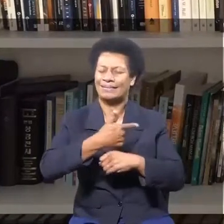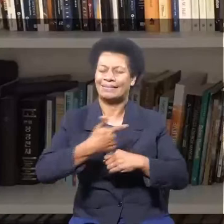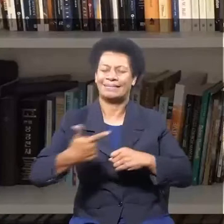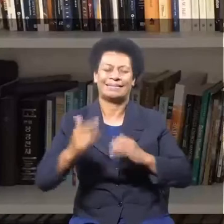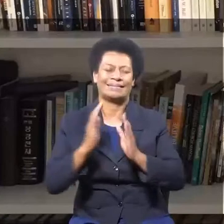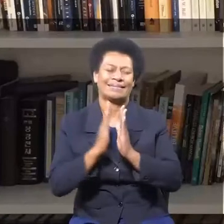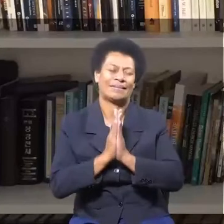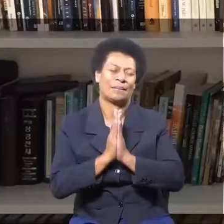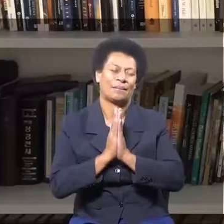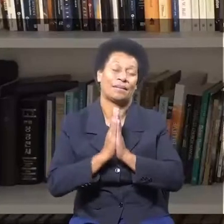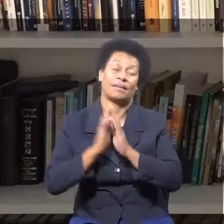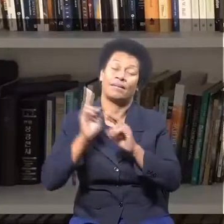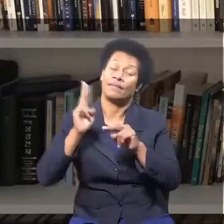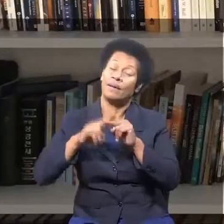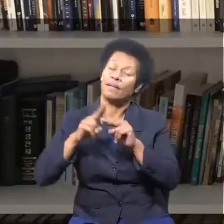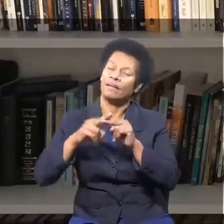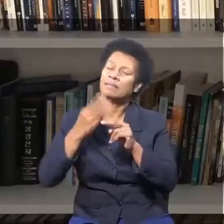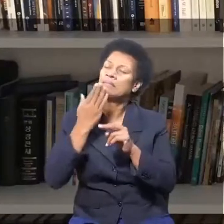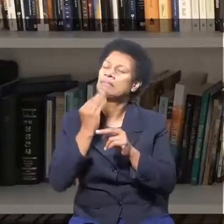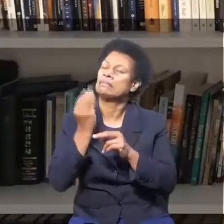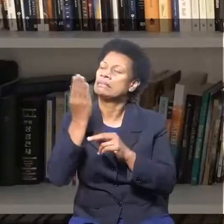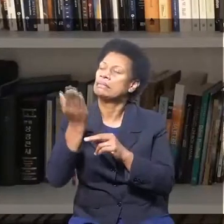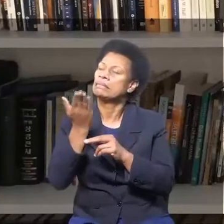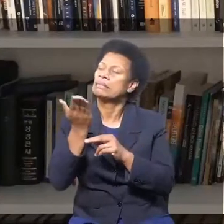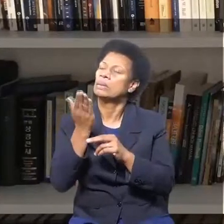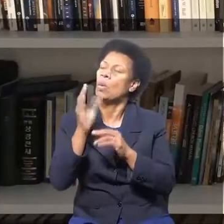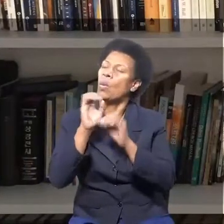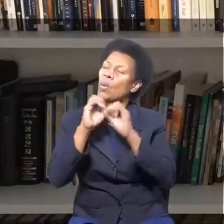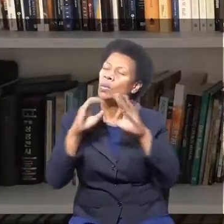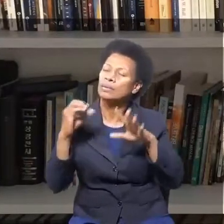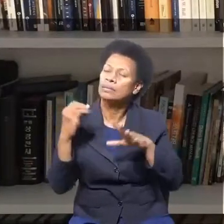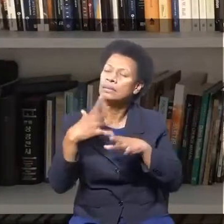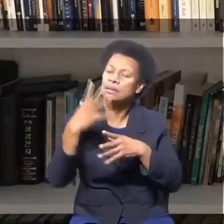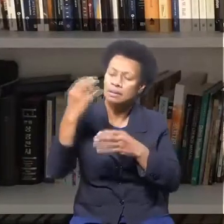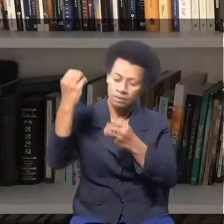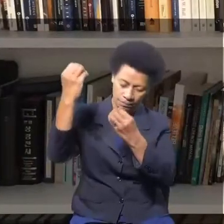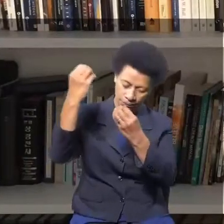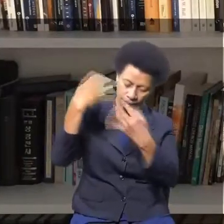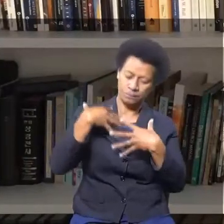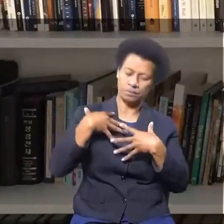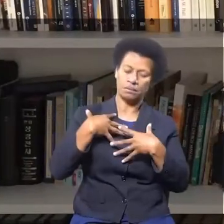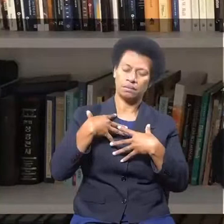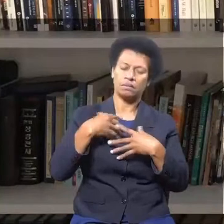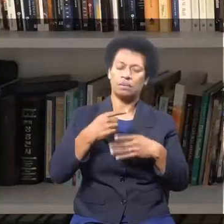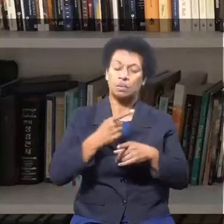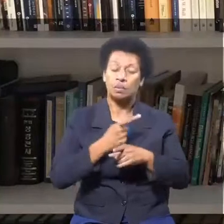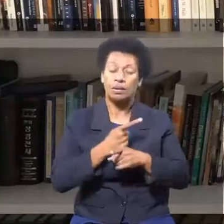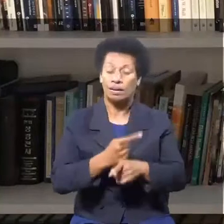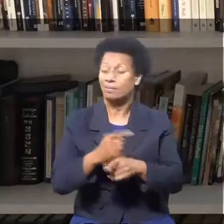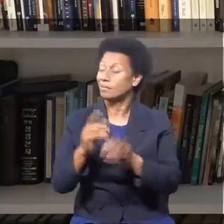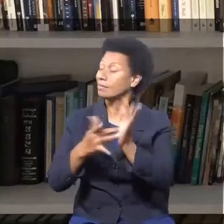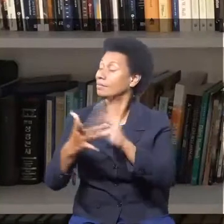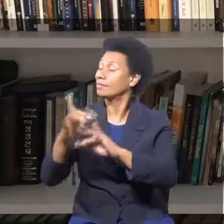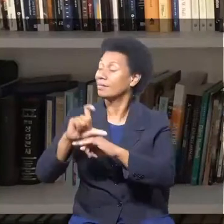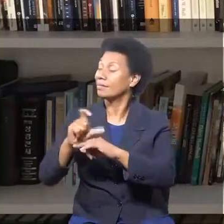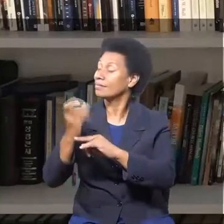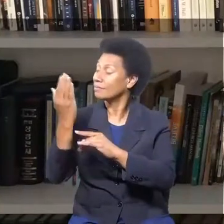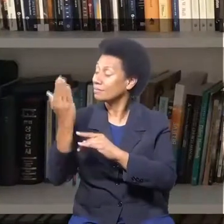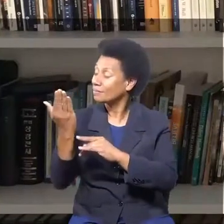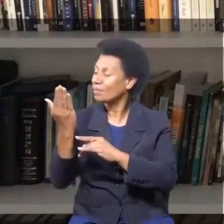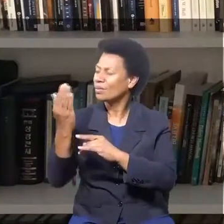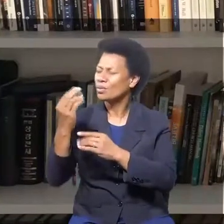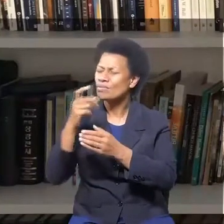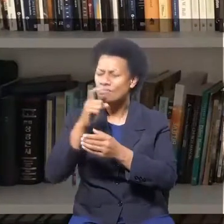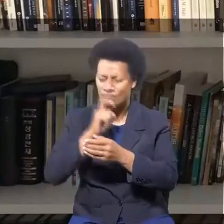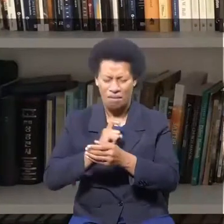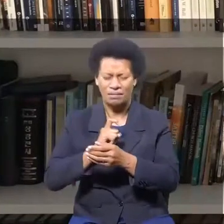Sabbath. But Father, we need your Holy Spirit. We need your Spirit to guide us. Jesus, you promised us that